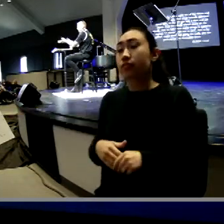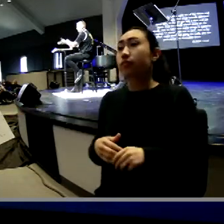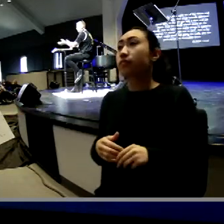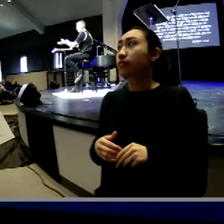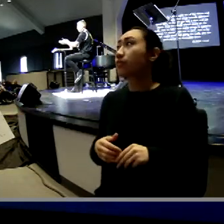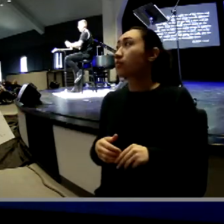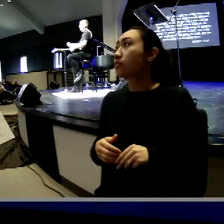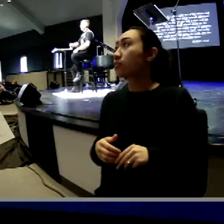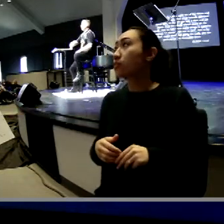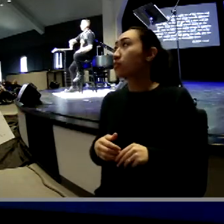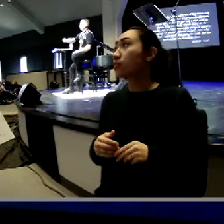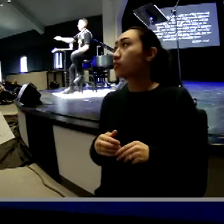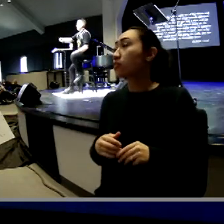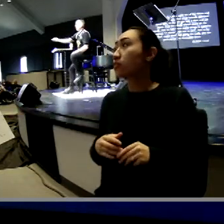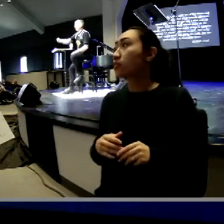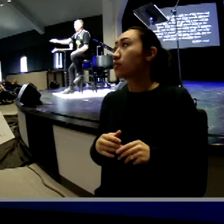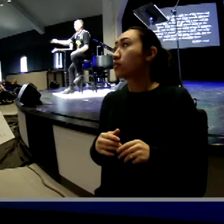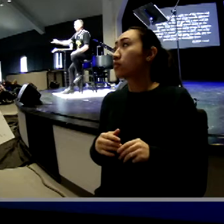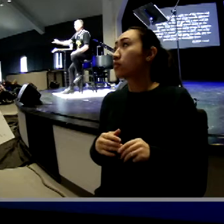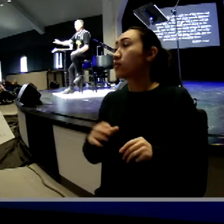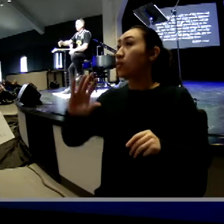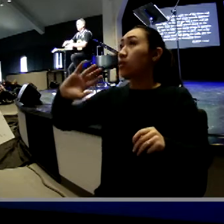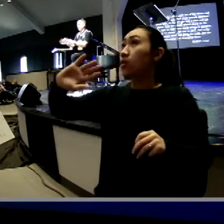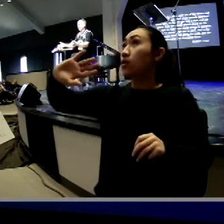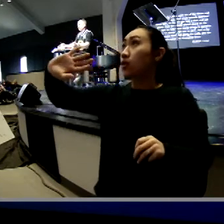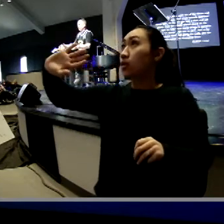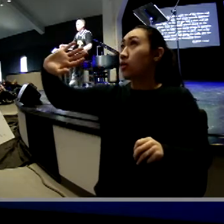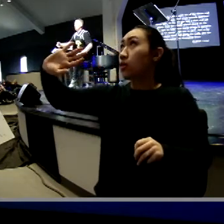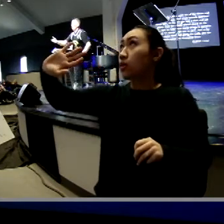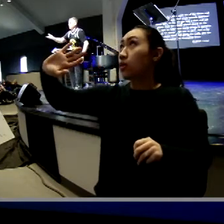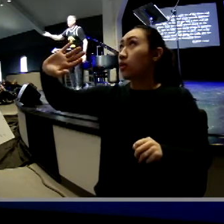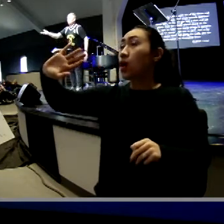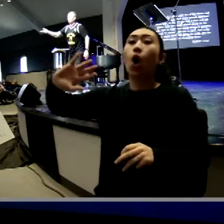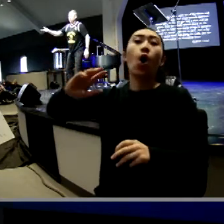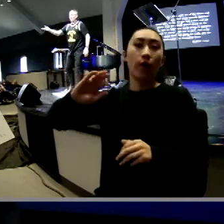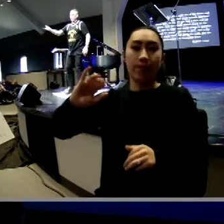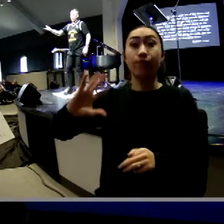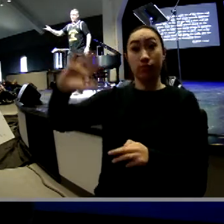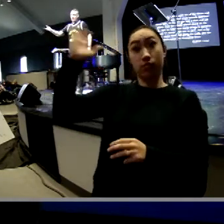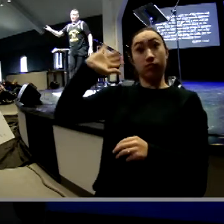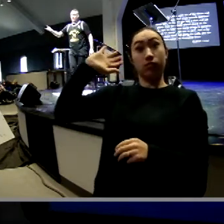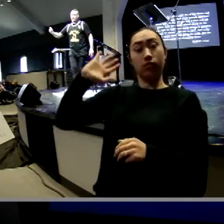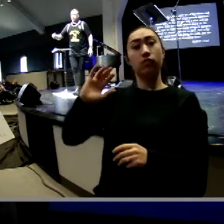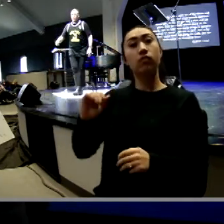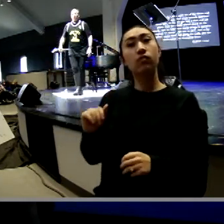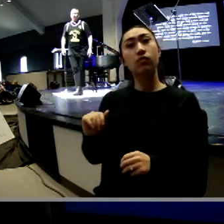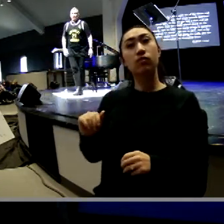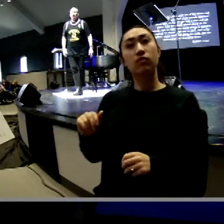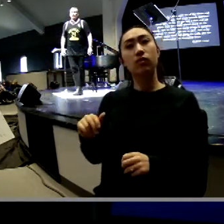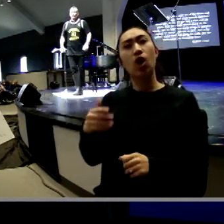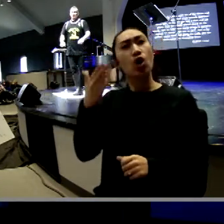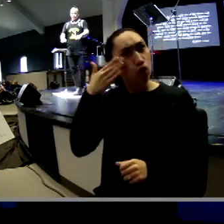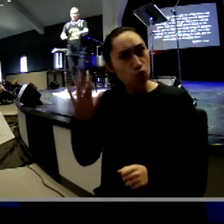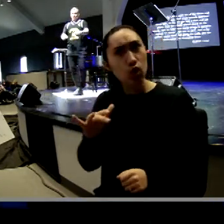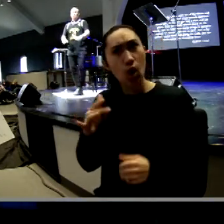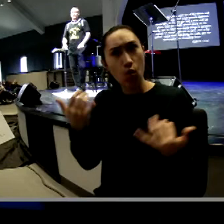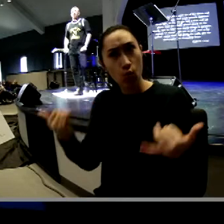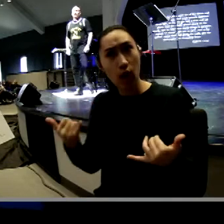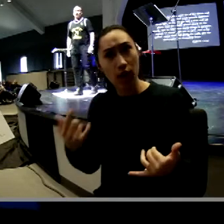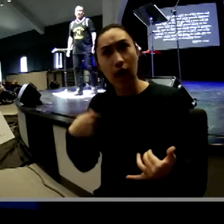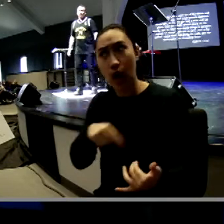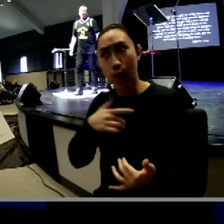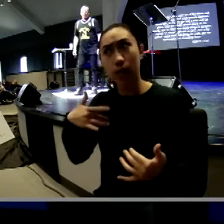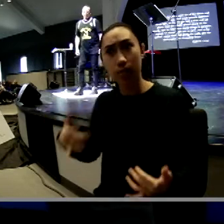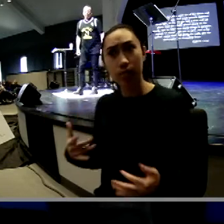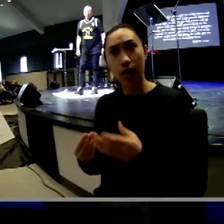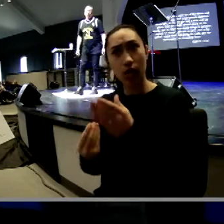In ancient farming, you'd go plant the ground before you would till the soil. What do you do in the spring when you're going to plant your garden? You get your rototiller